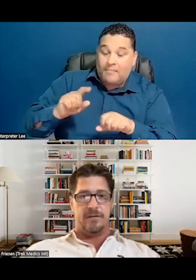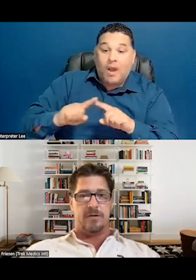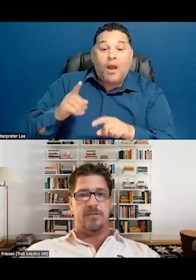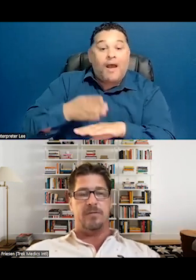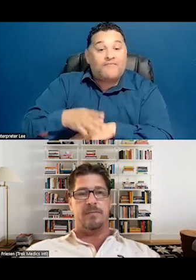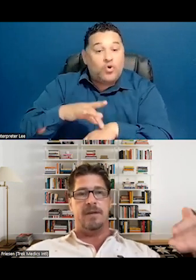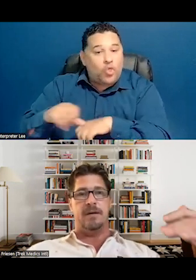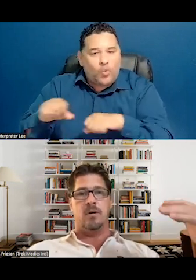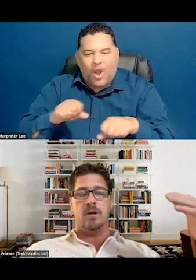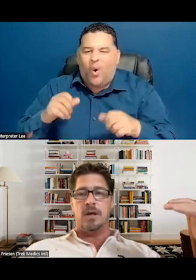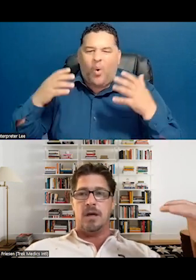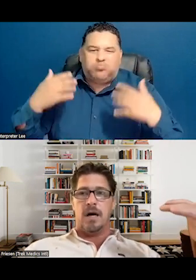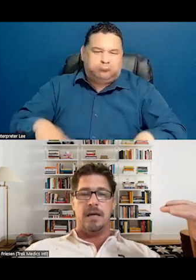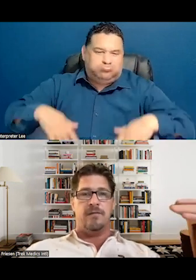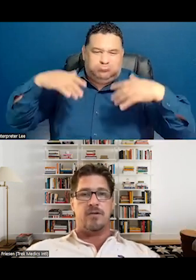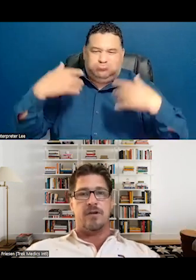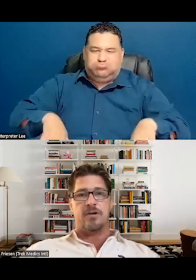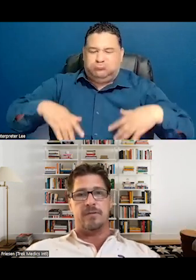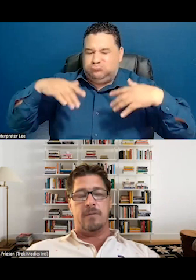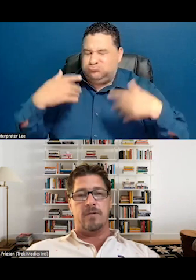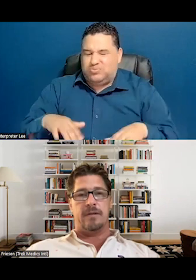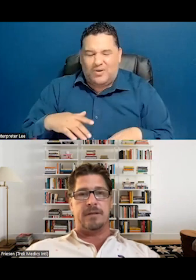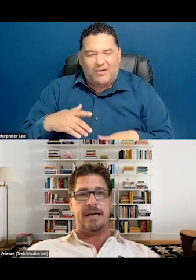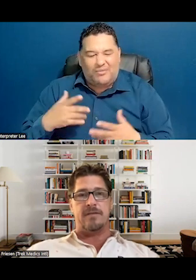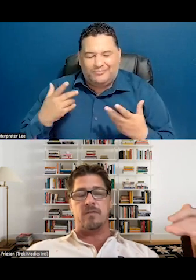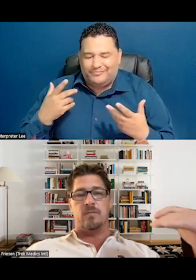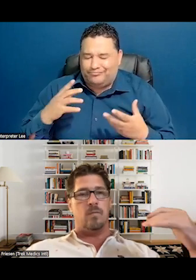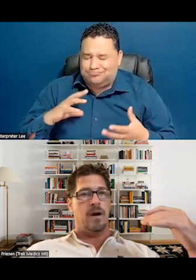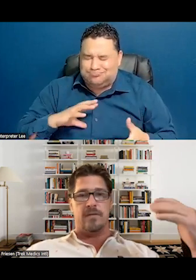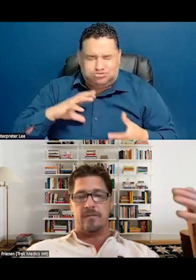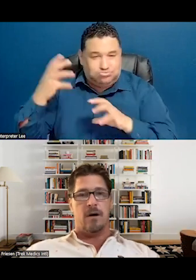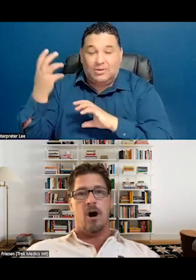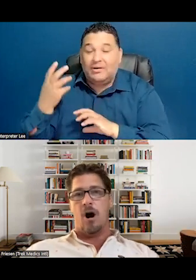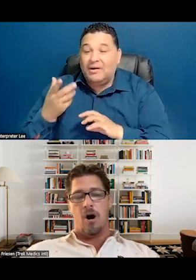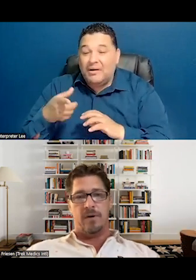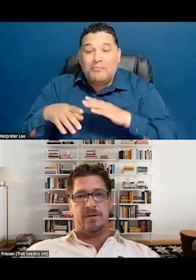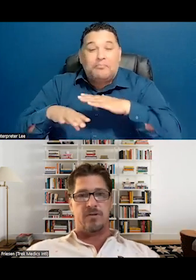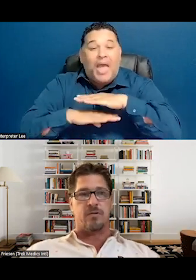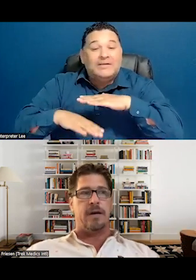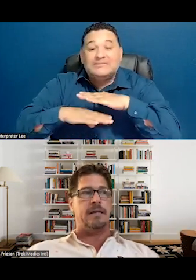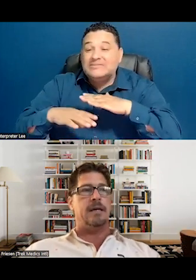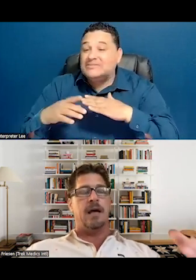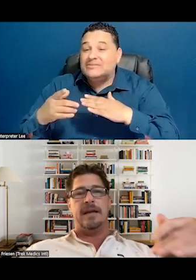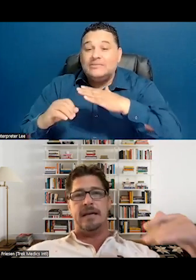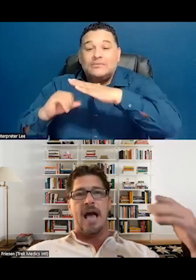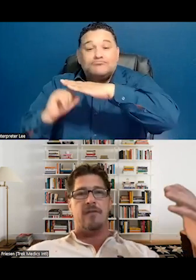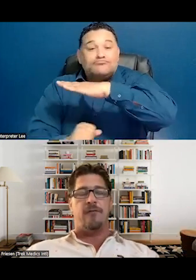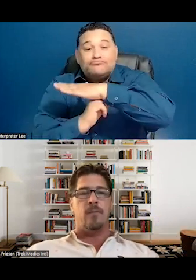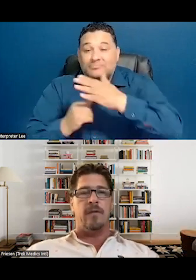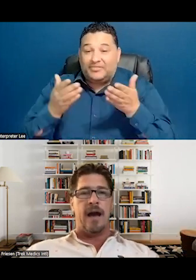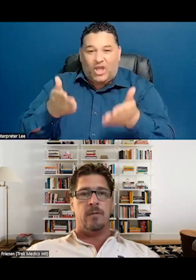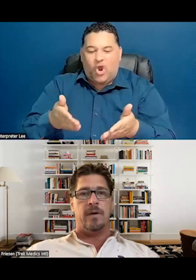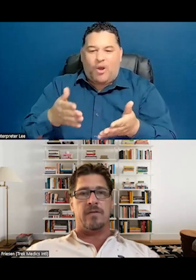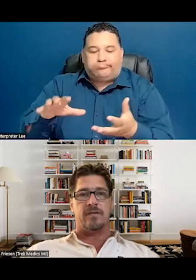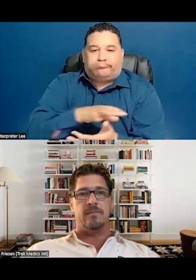exceptionally difficult. The minimal infrastructure that was in place was all but destroyed. They didn't have a